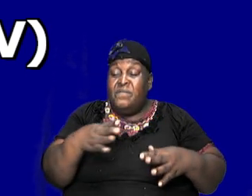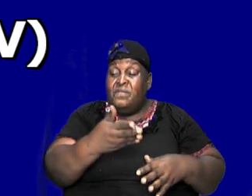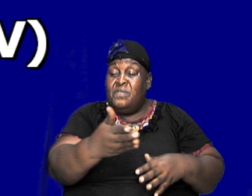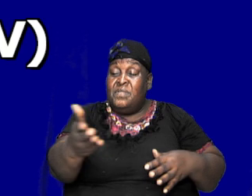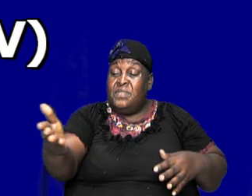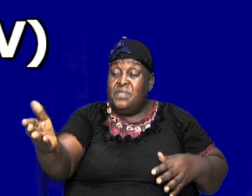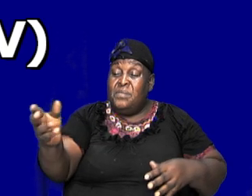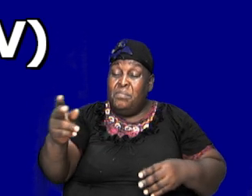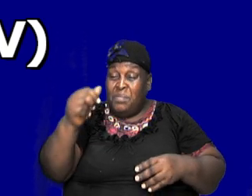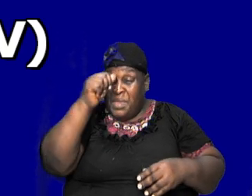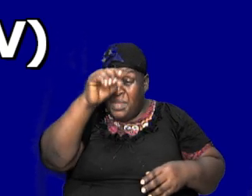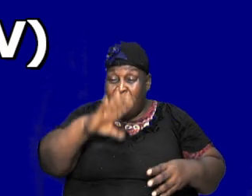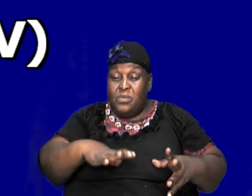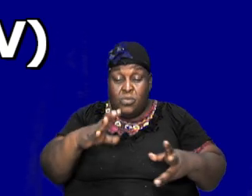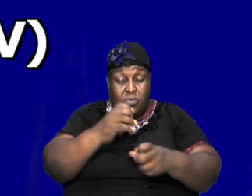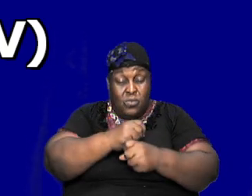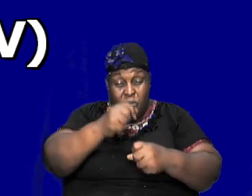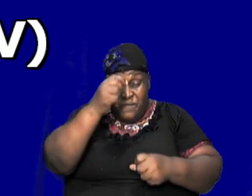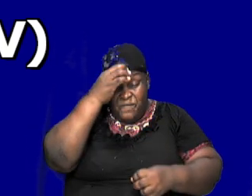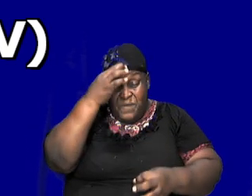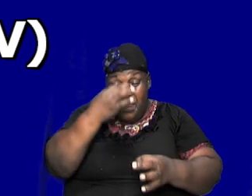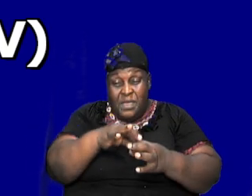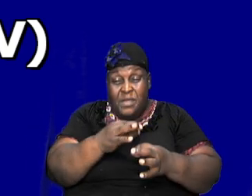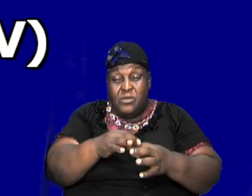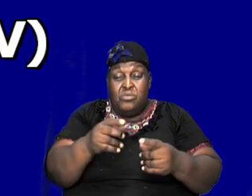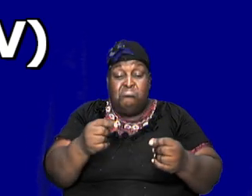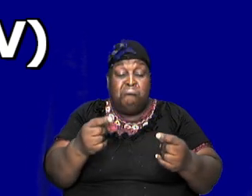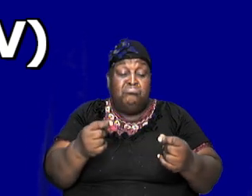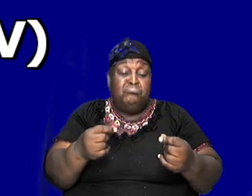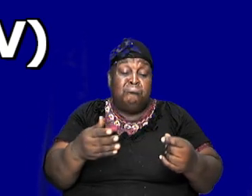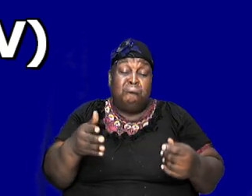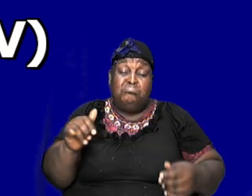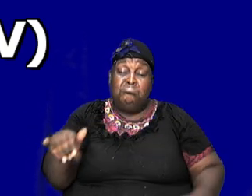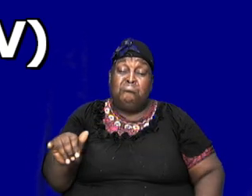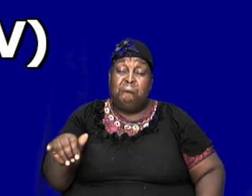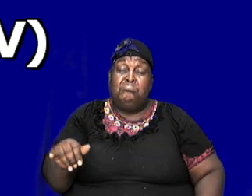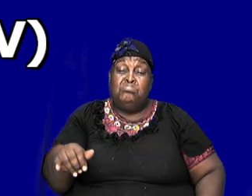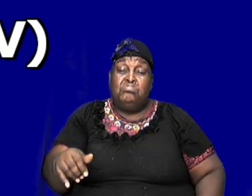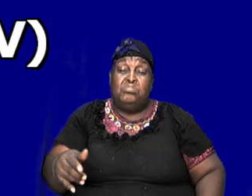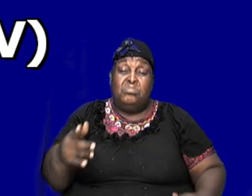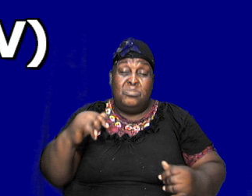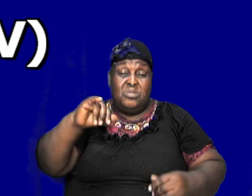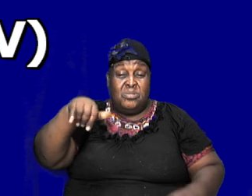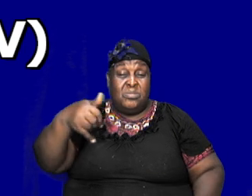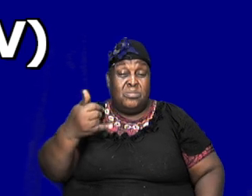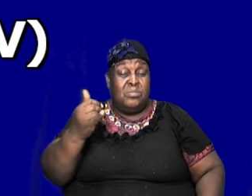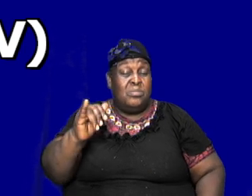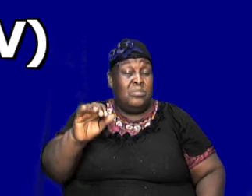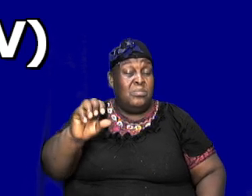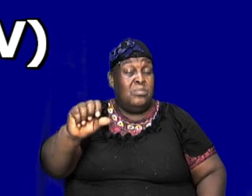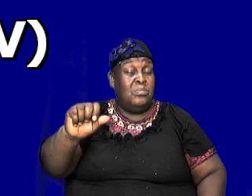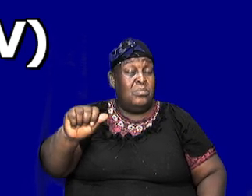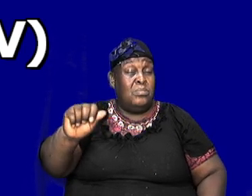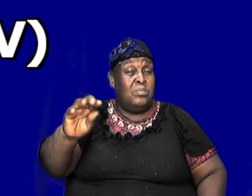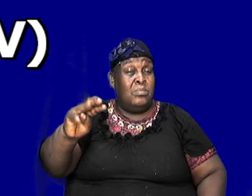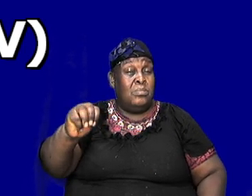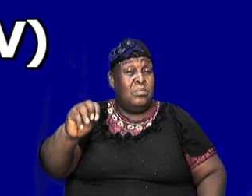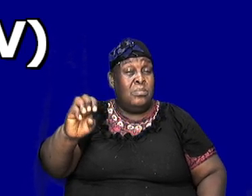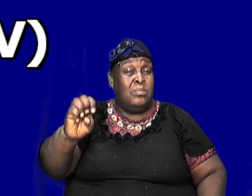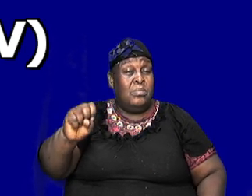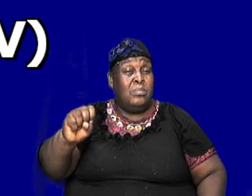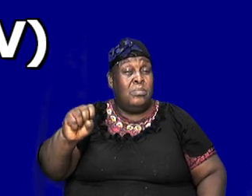It took faith to do that. And it comes back now to James, where James says, You know, faith without work is